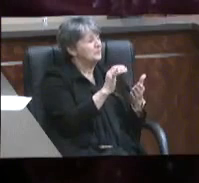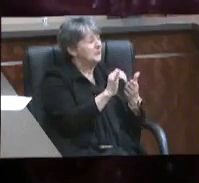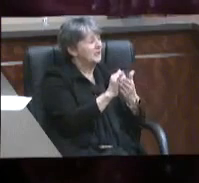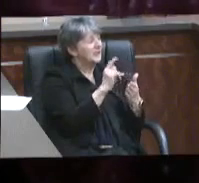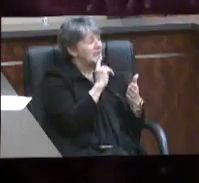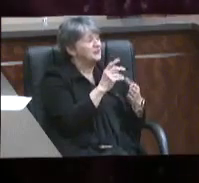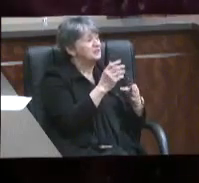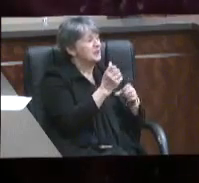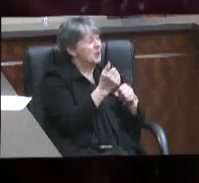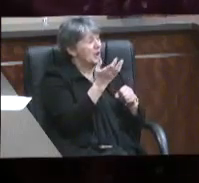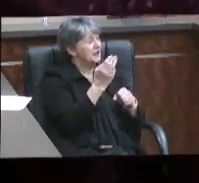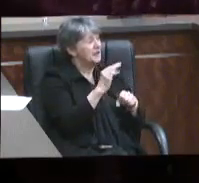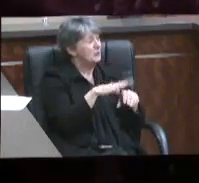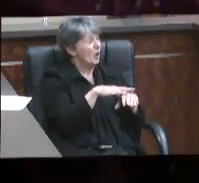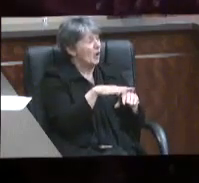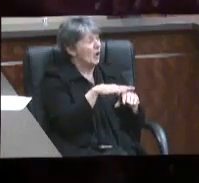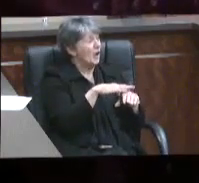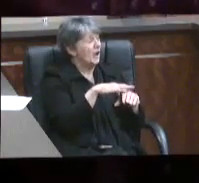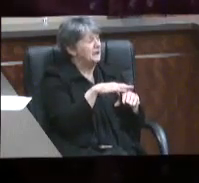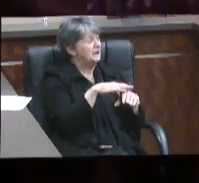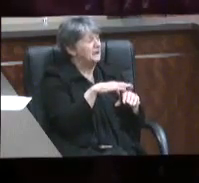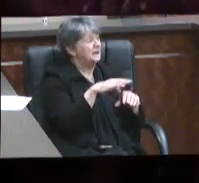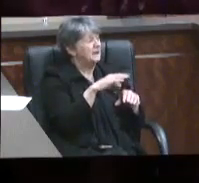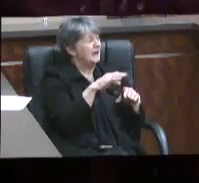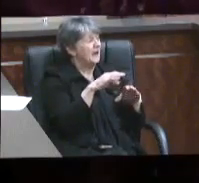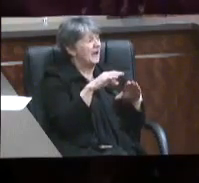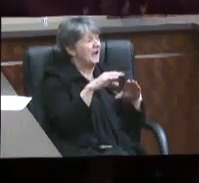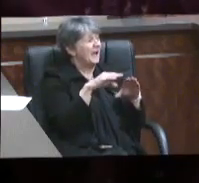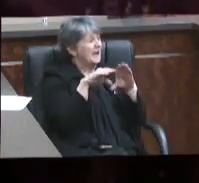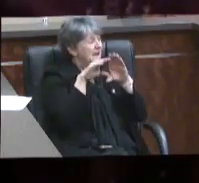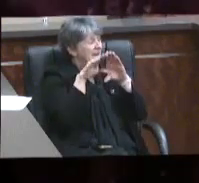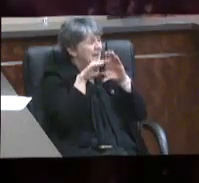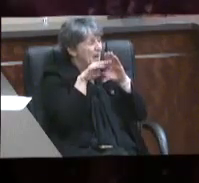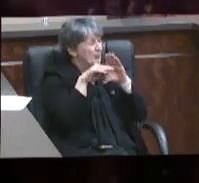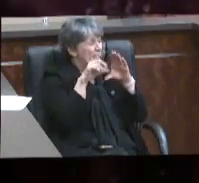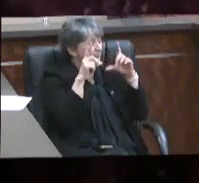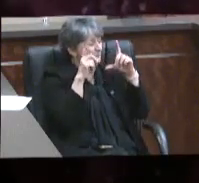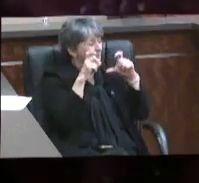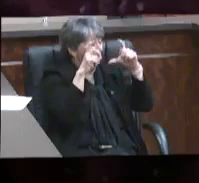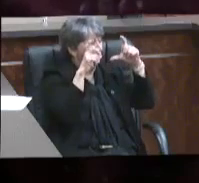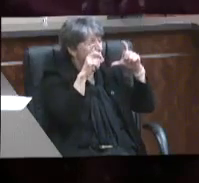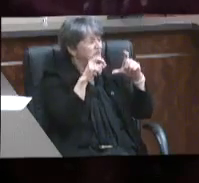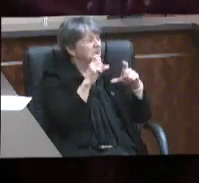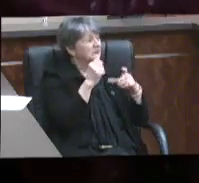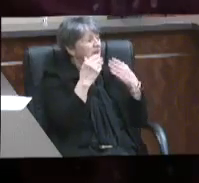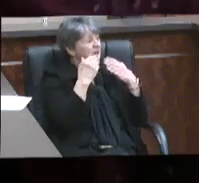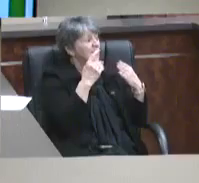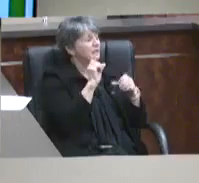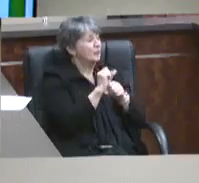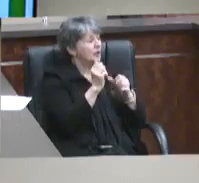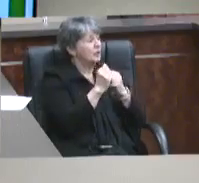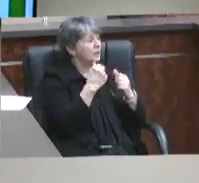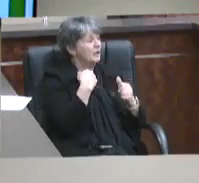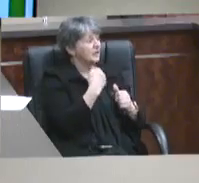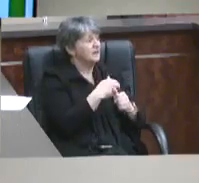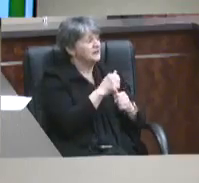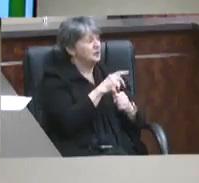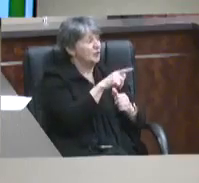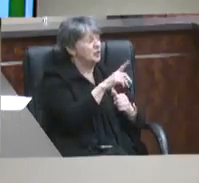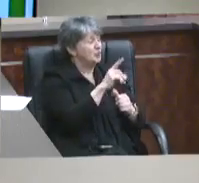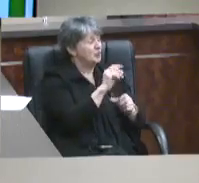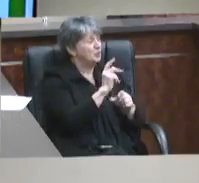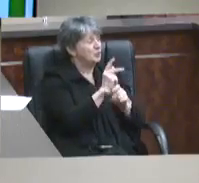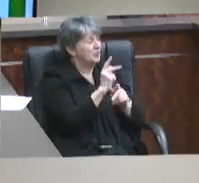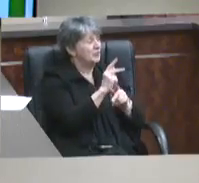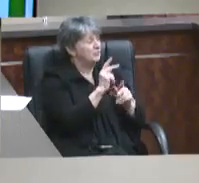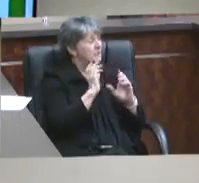on camera since I was here as communications director. So thank you for working with us and all you do to keep the citizens of